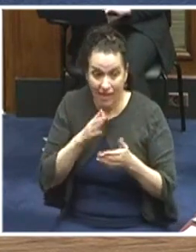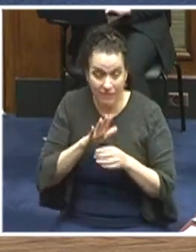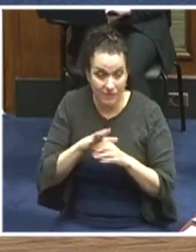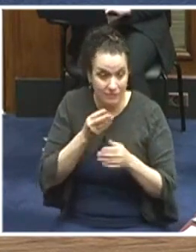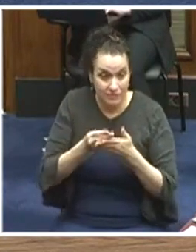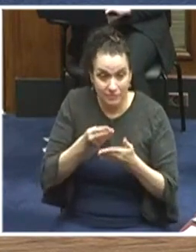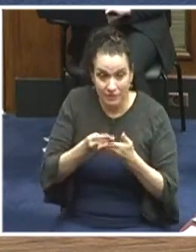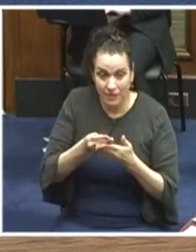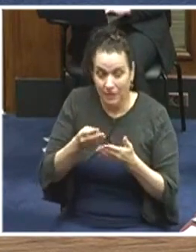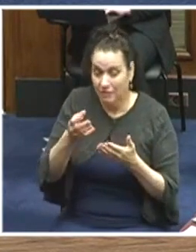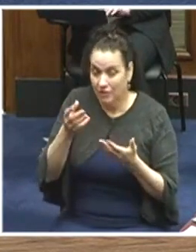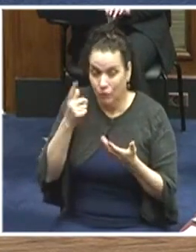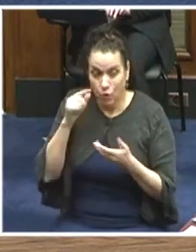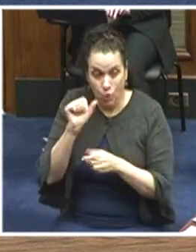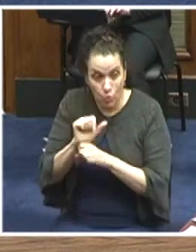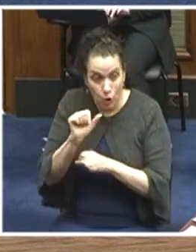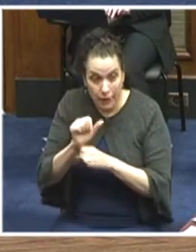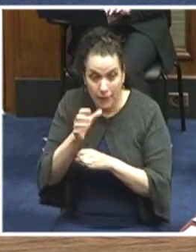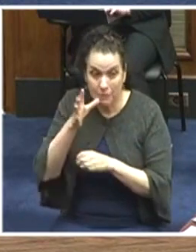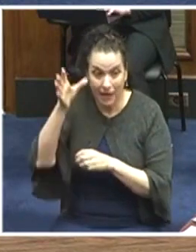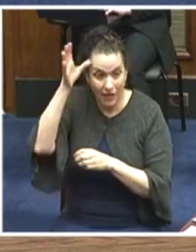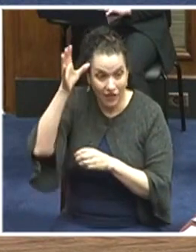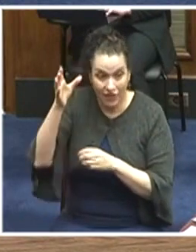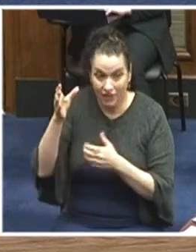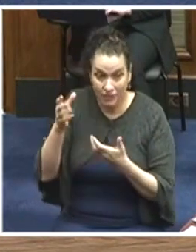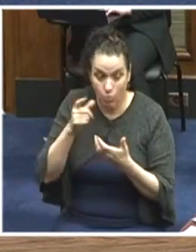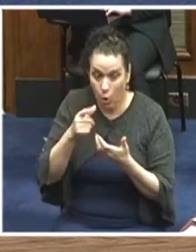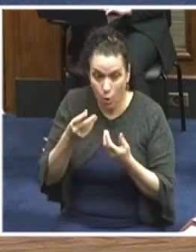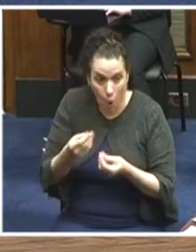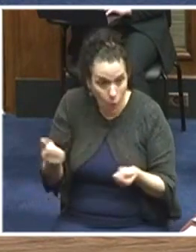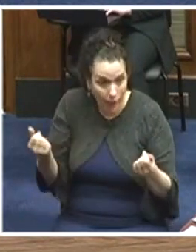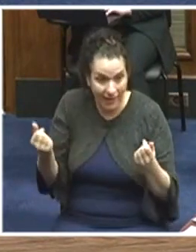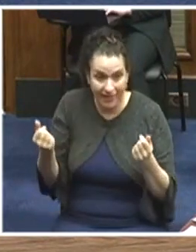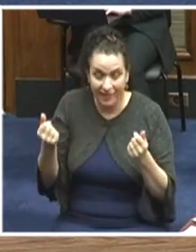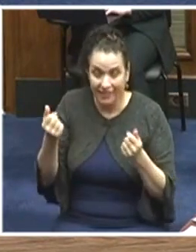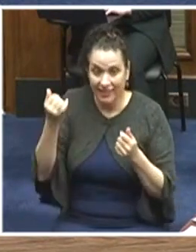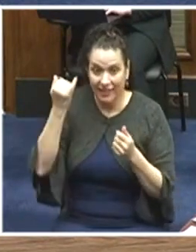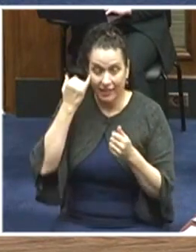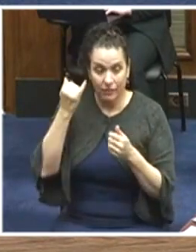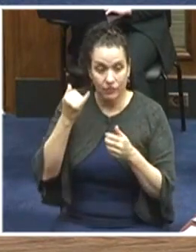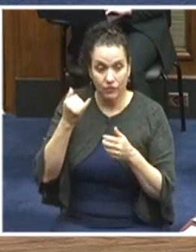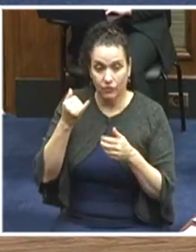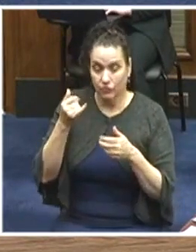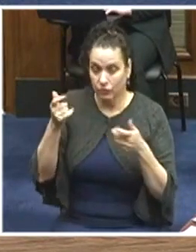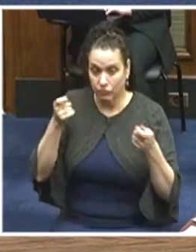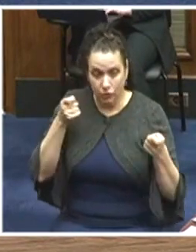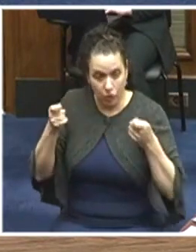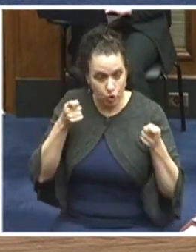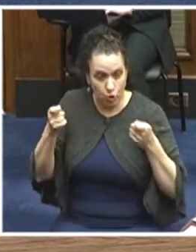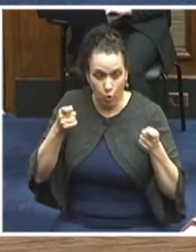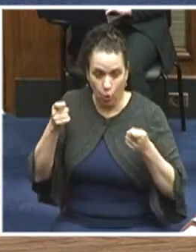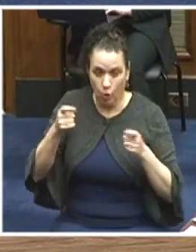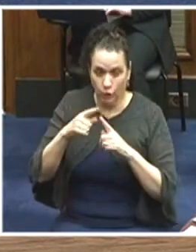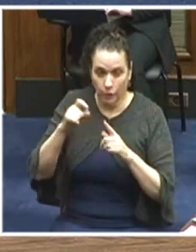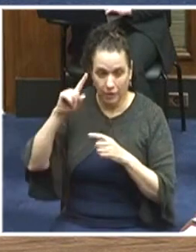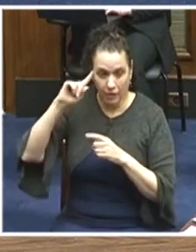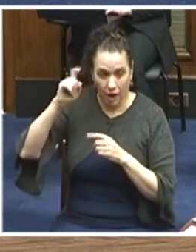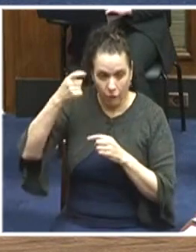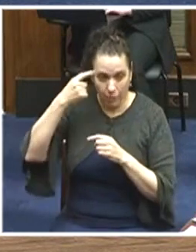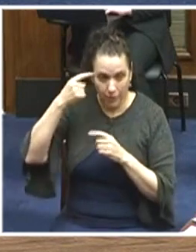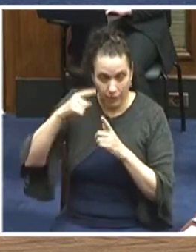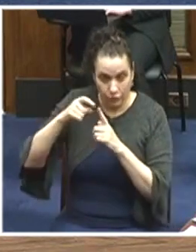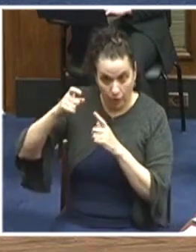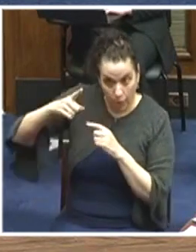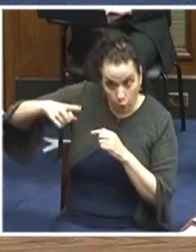want to use this week or next week to describe it. Under full government control of the body, that is, under full government control of the body by all of